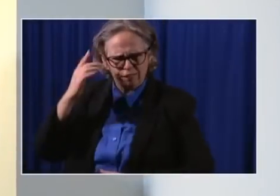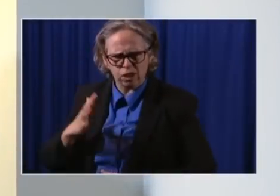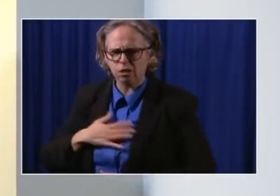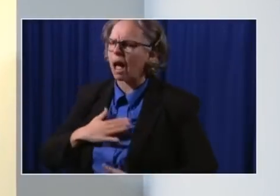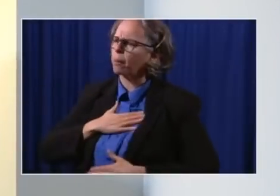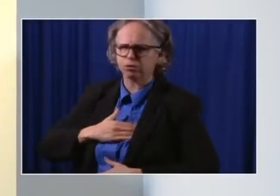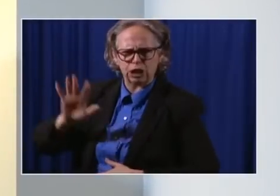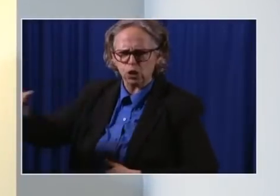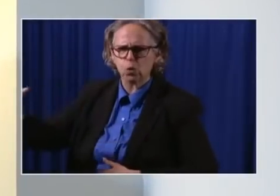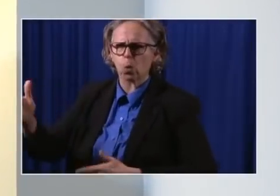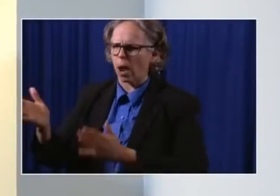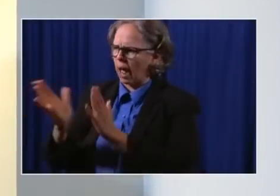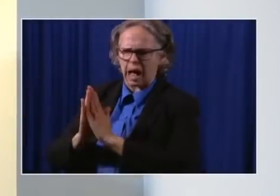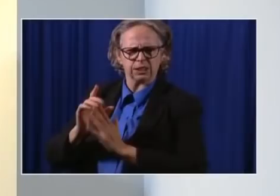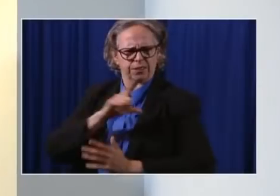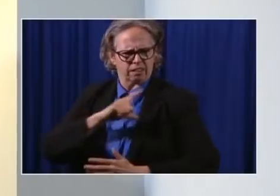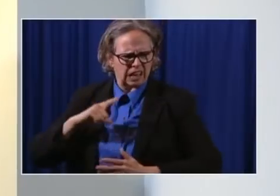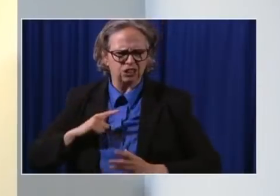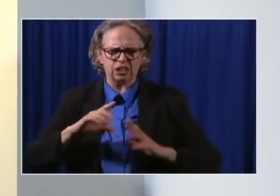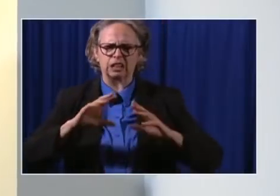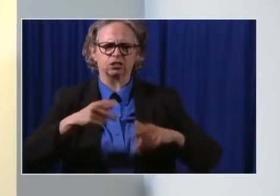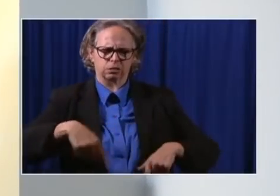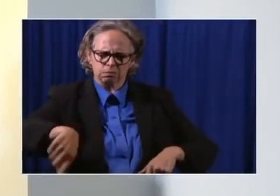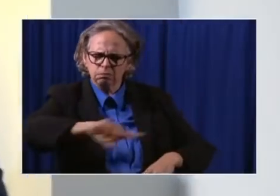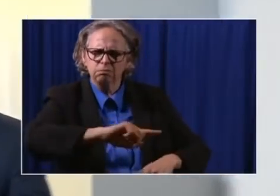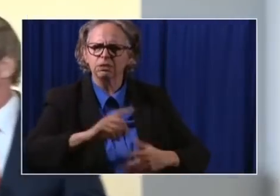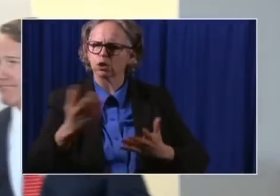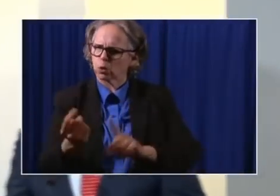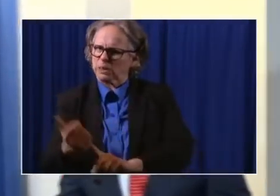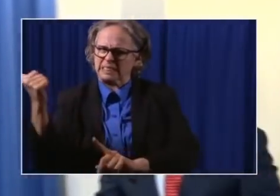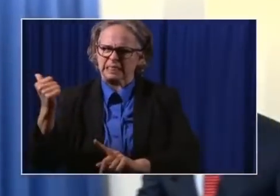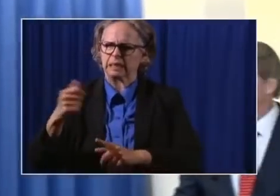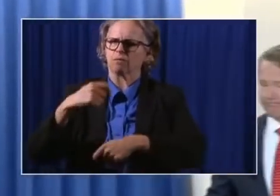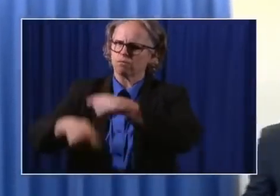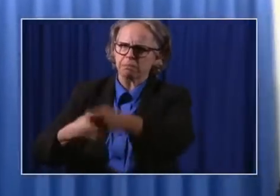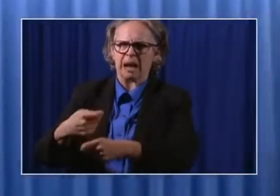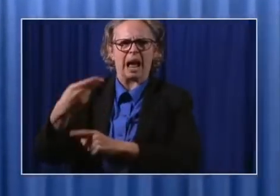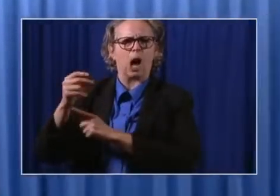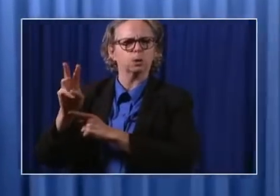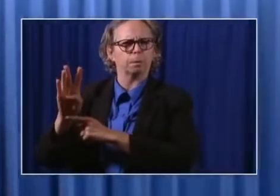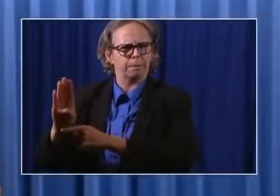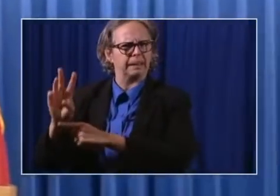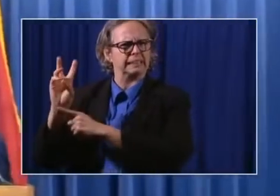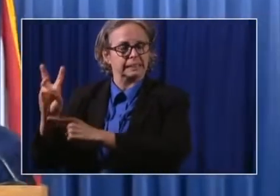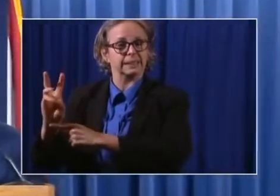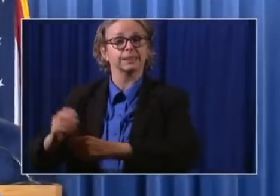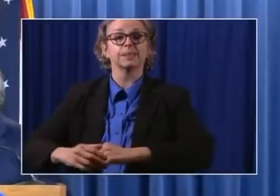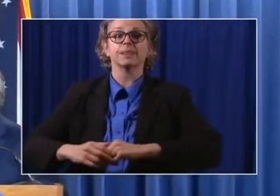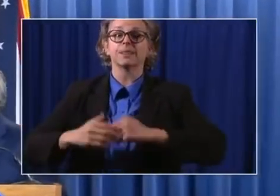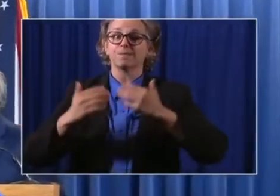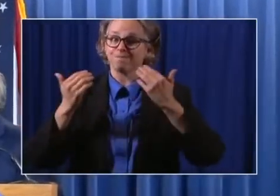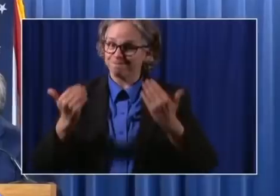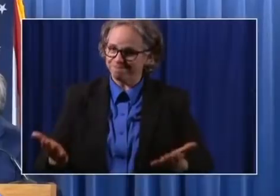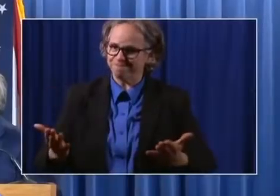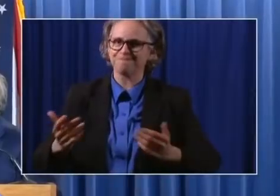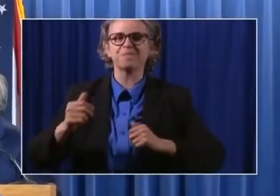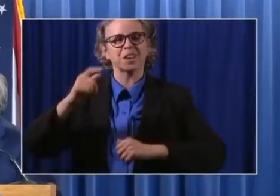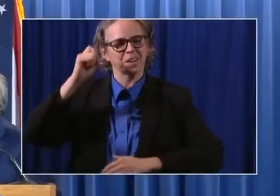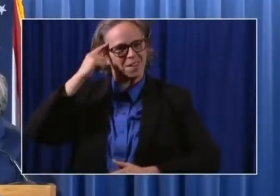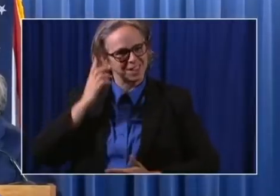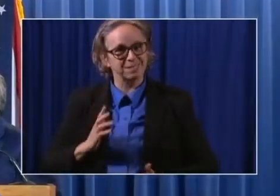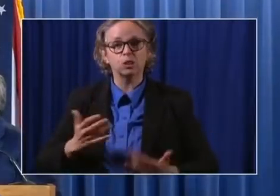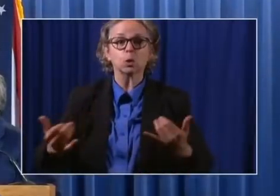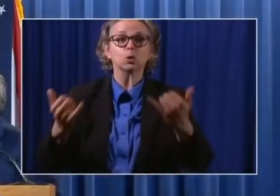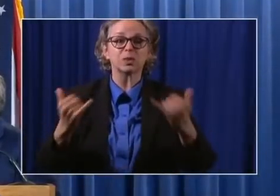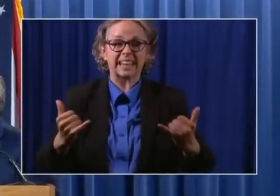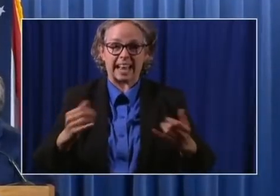that, and I join you in encouraging them to do so. Okay, let's go to today's data. As you can see,